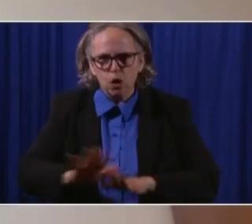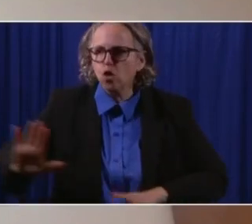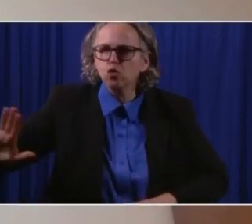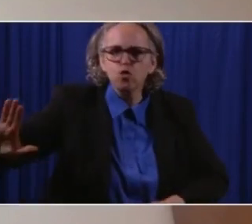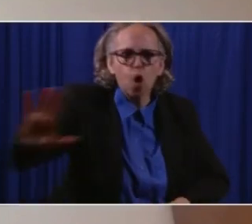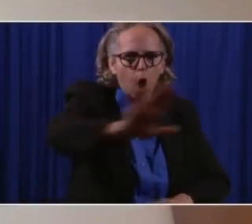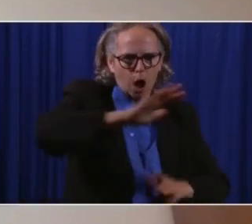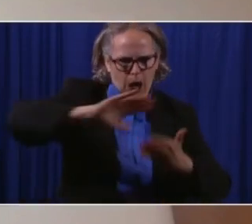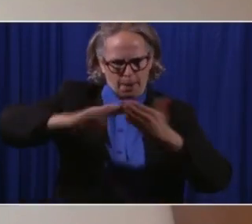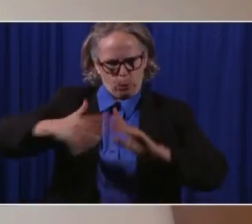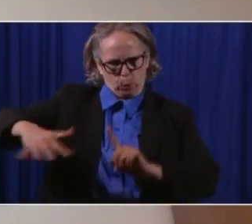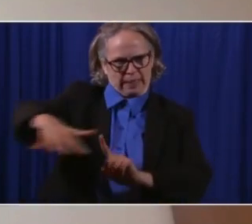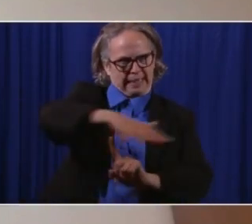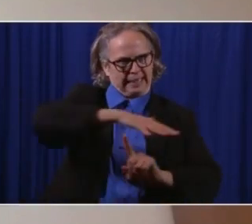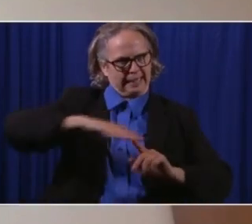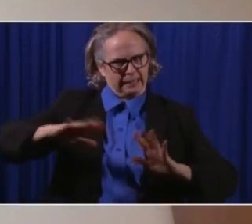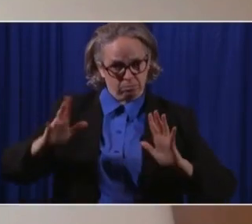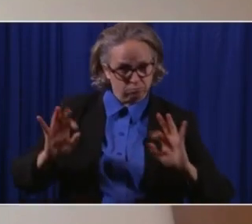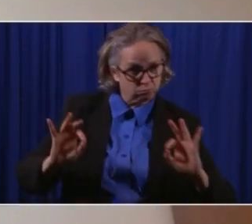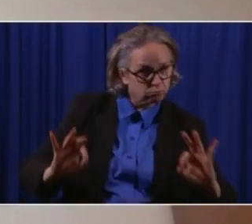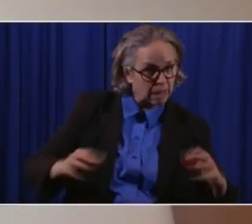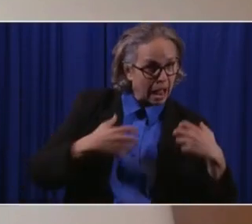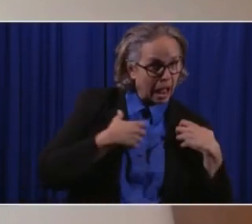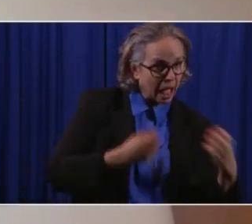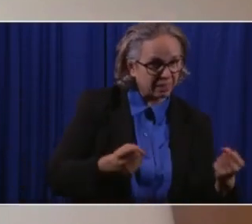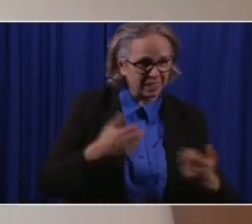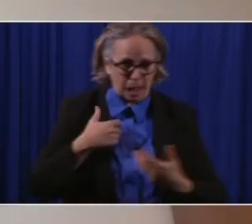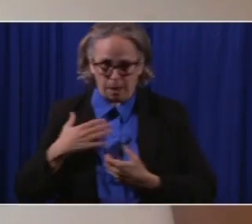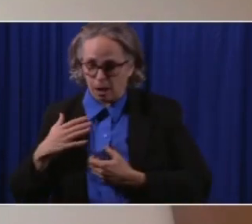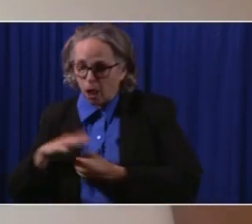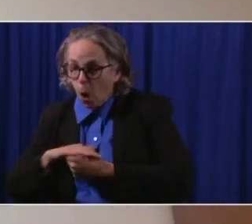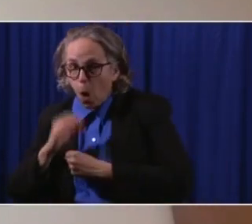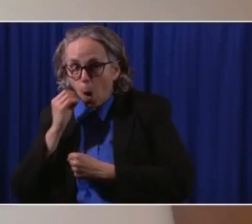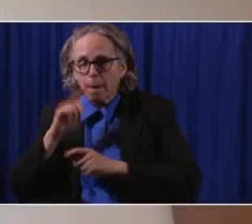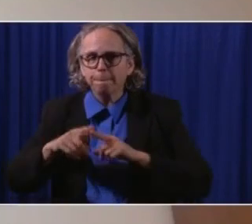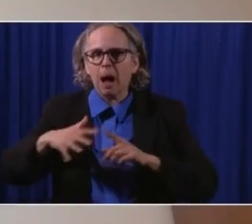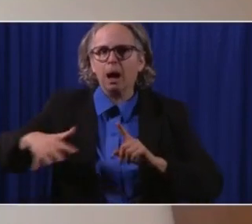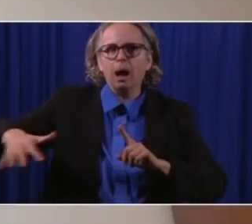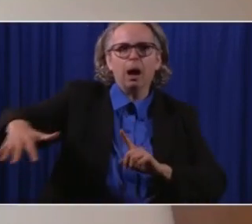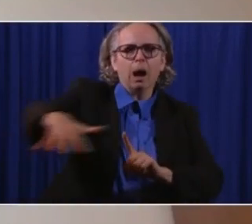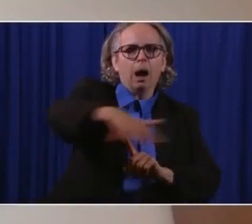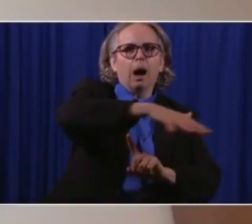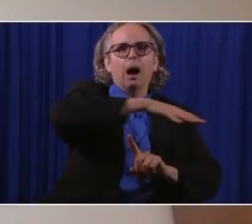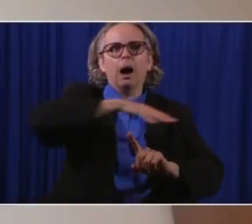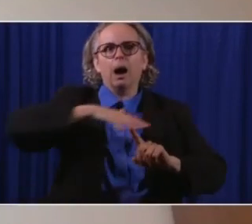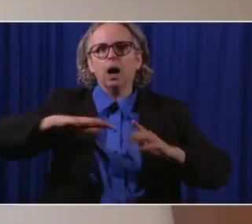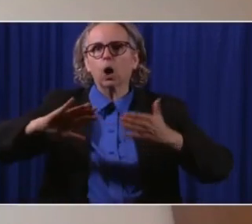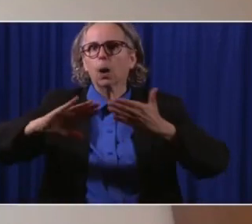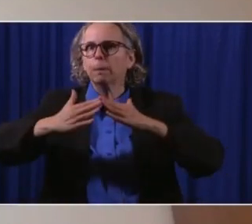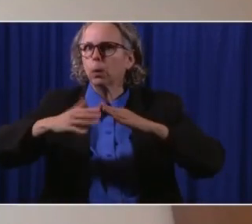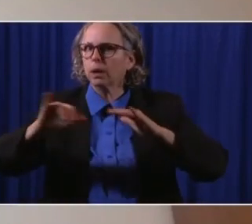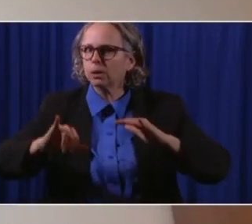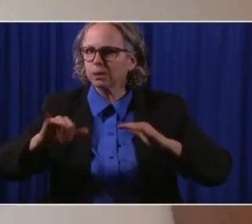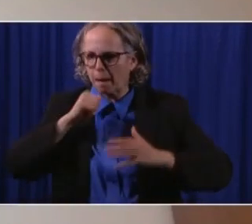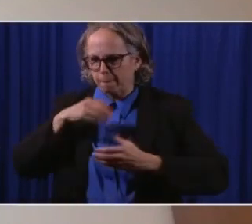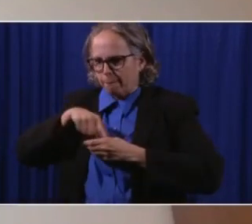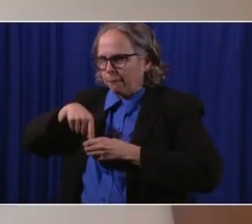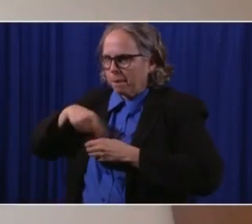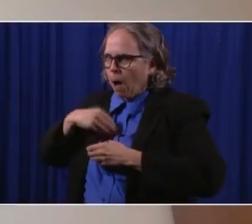in your, you know, more extended community. And I think that's why it's so incumbent on all of us to, you know, do the best we can